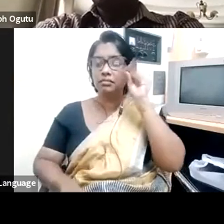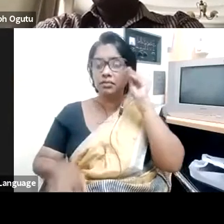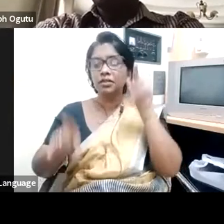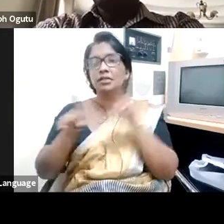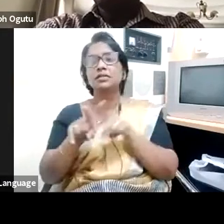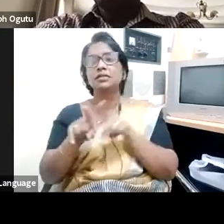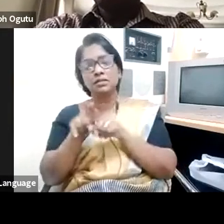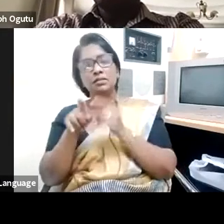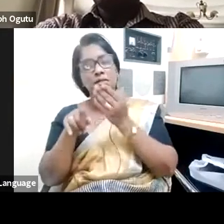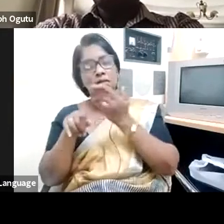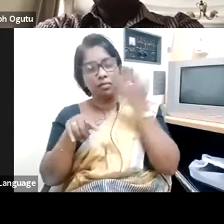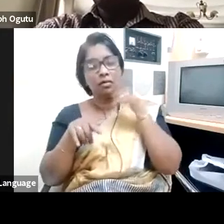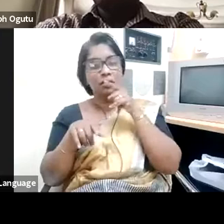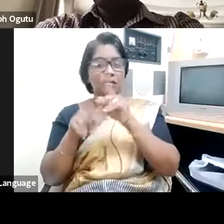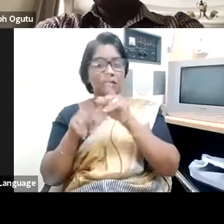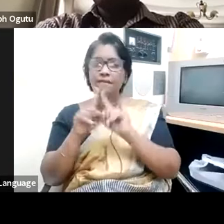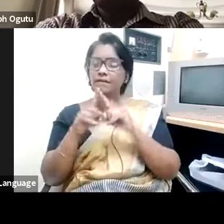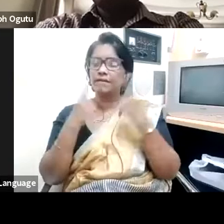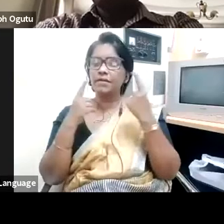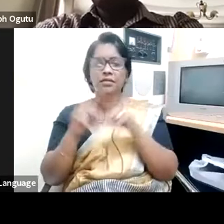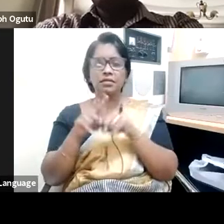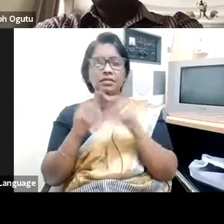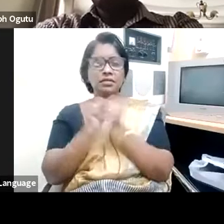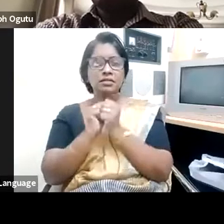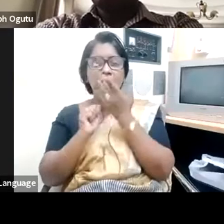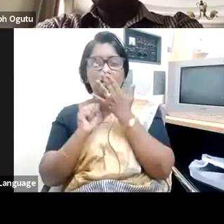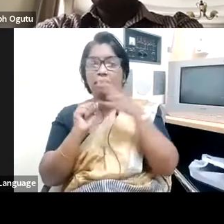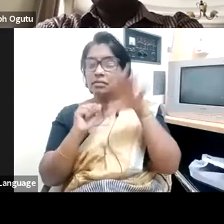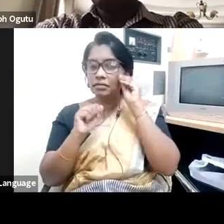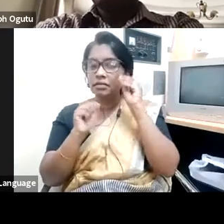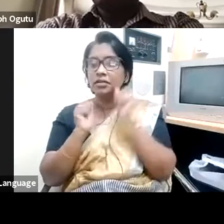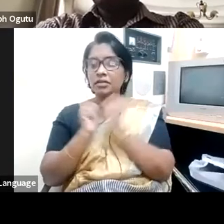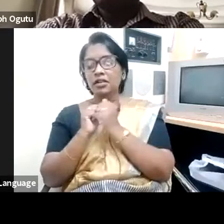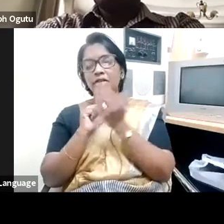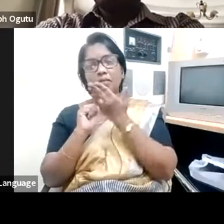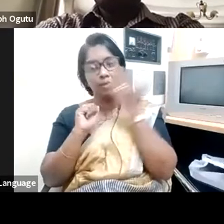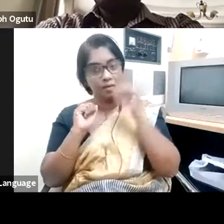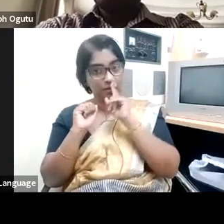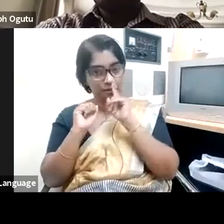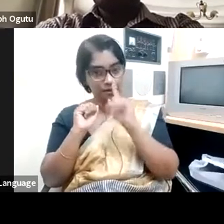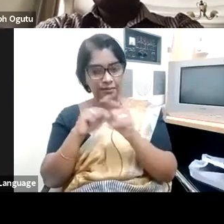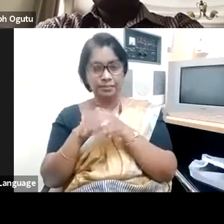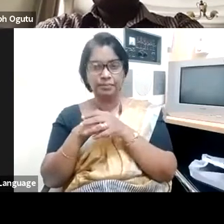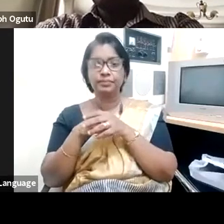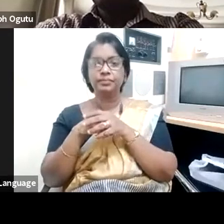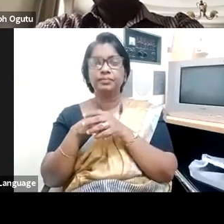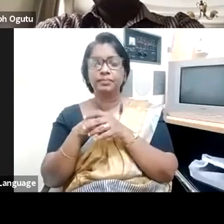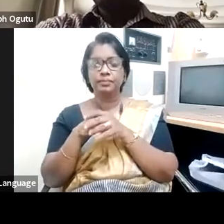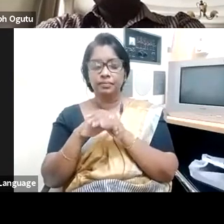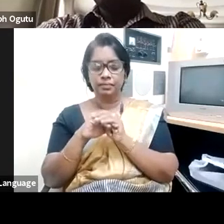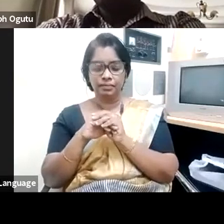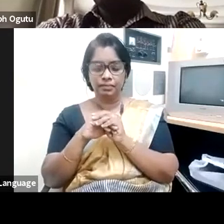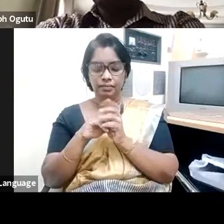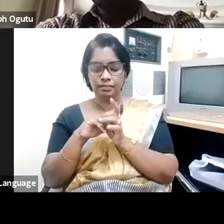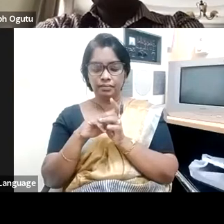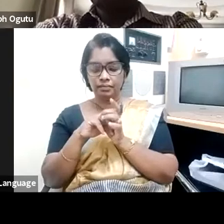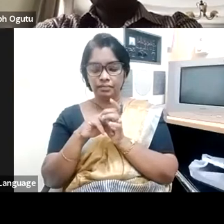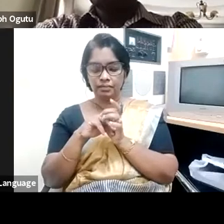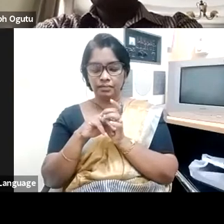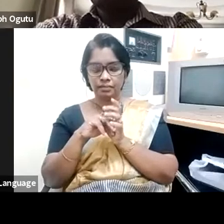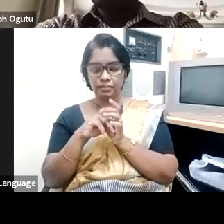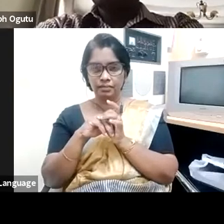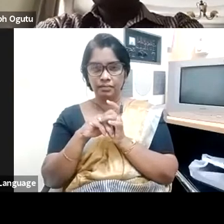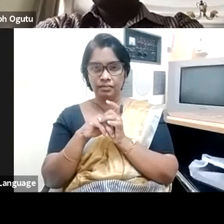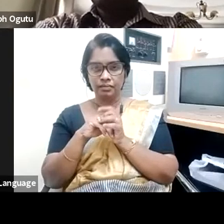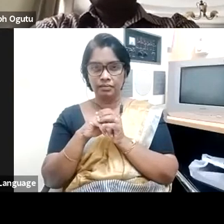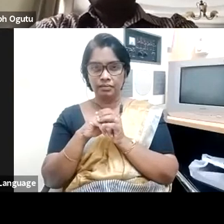know, something that we've done is whatever we work on is first, it's worked out slightly outside the business